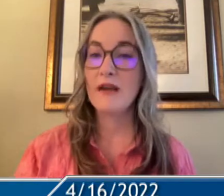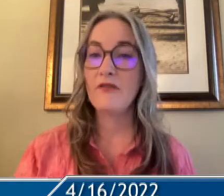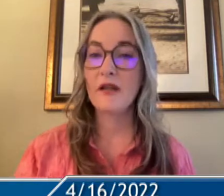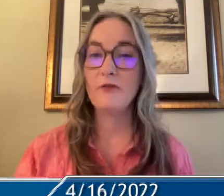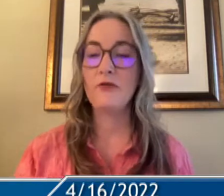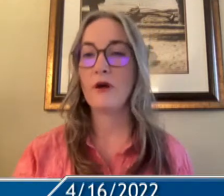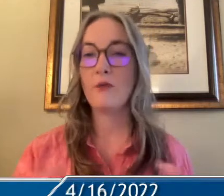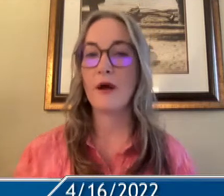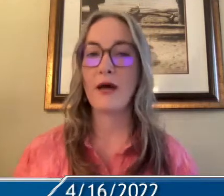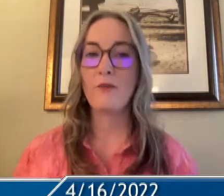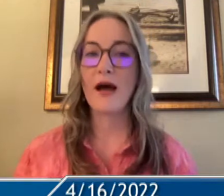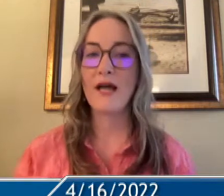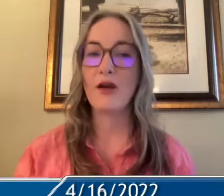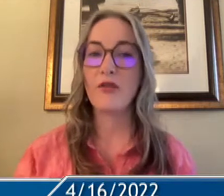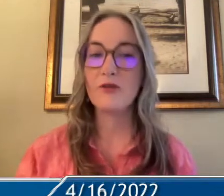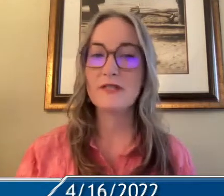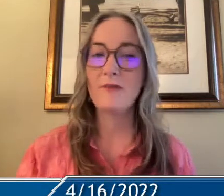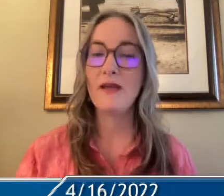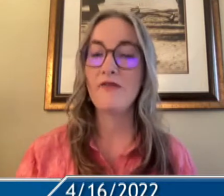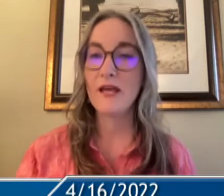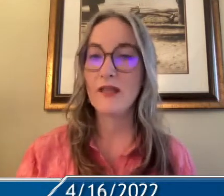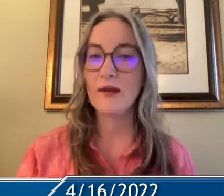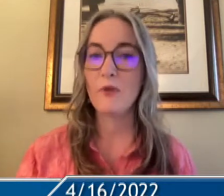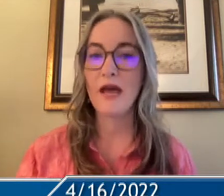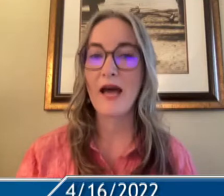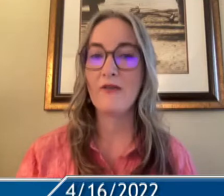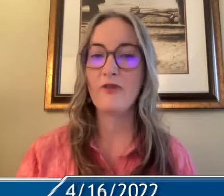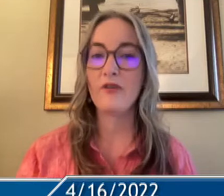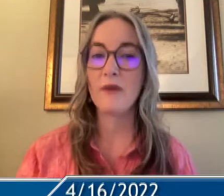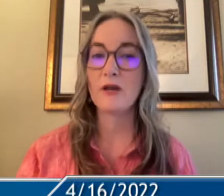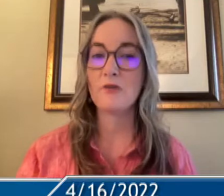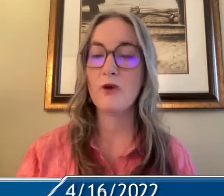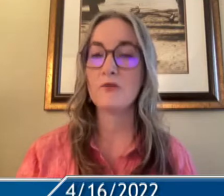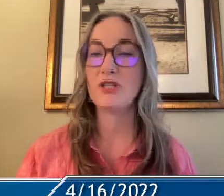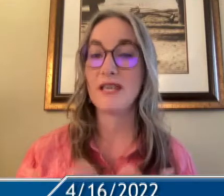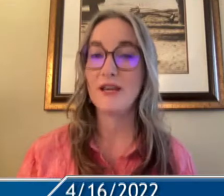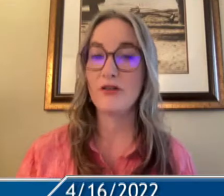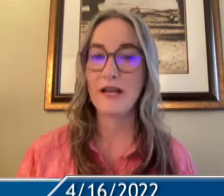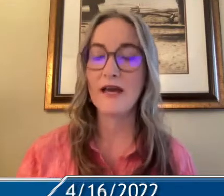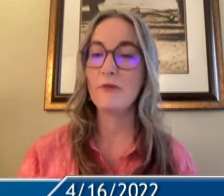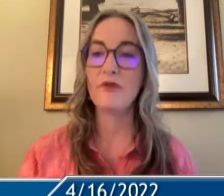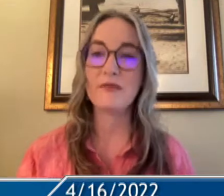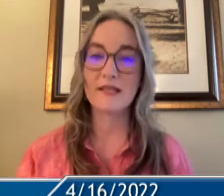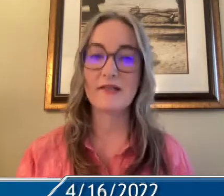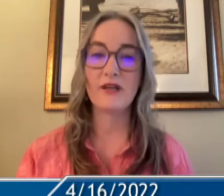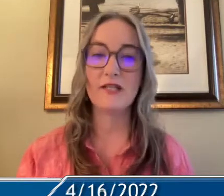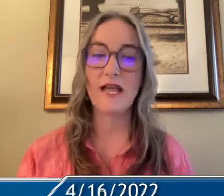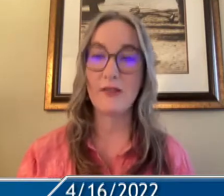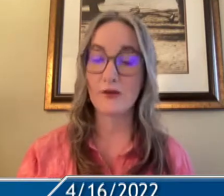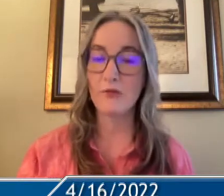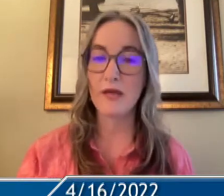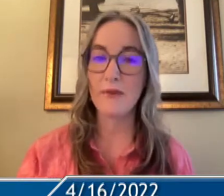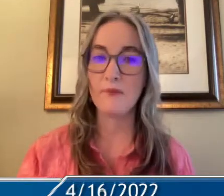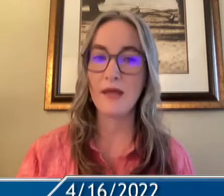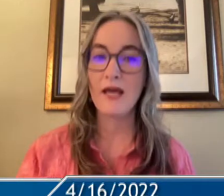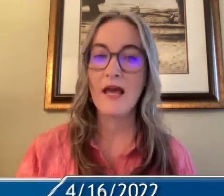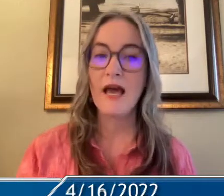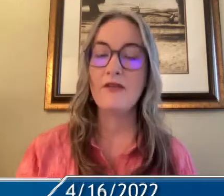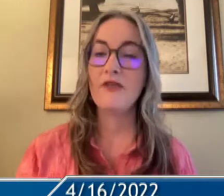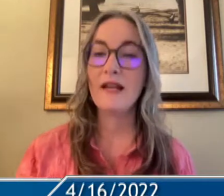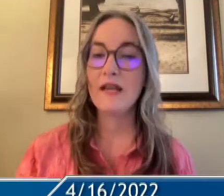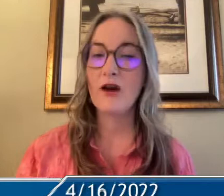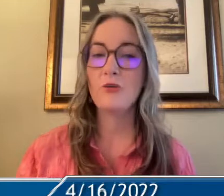Then followed by on Thursday, May 5th, we'll have the mayor's proposed budget hearing, and that'll be from 6:30 to 8:30 p.m.